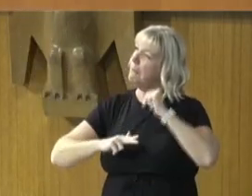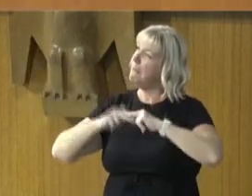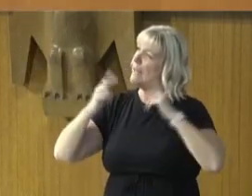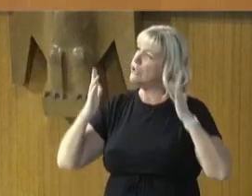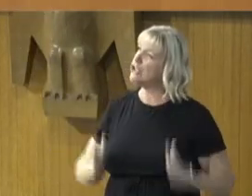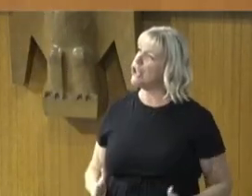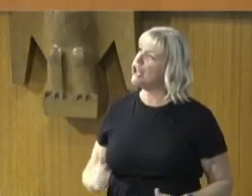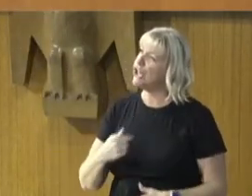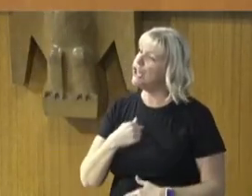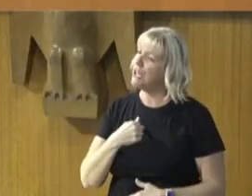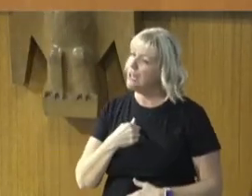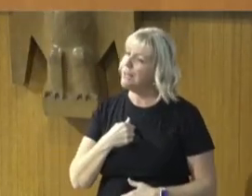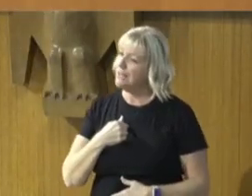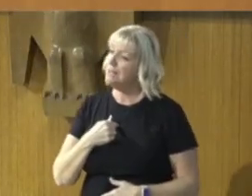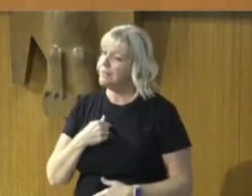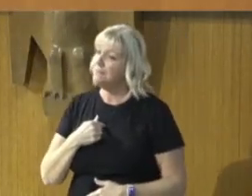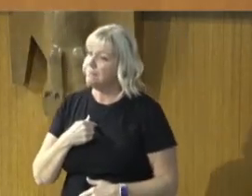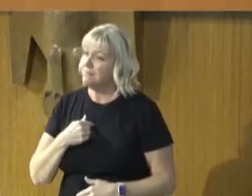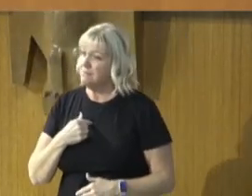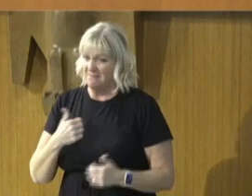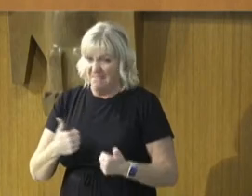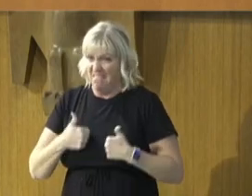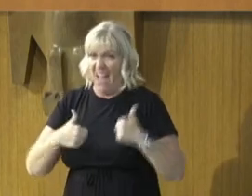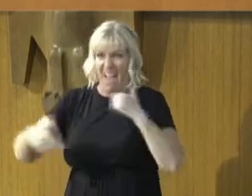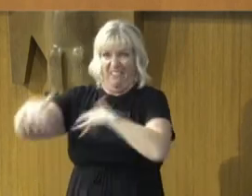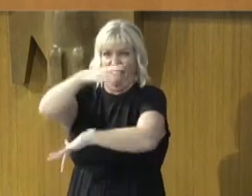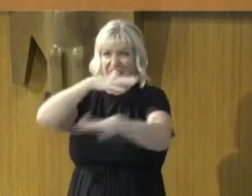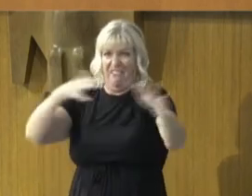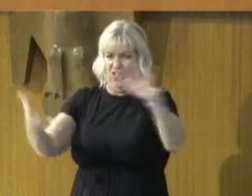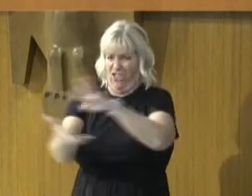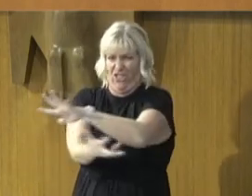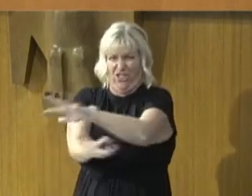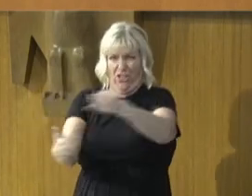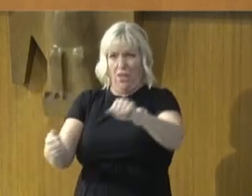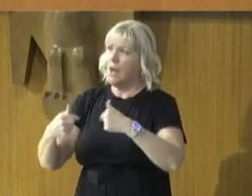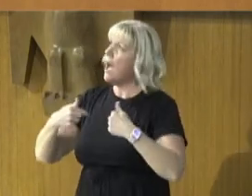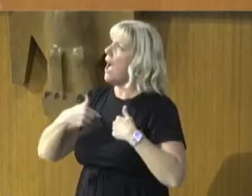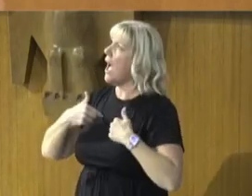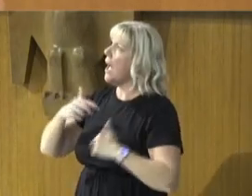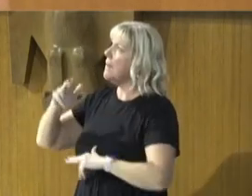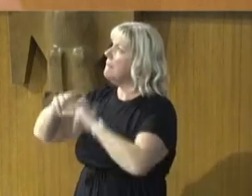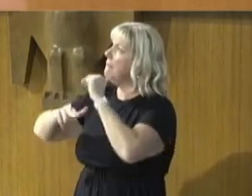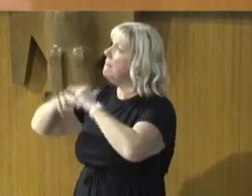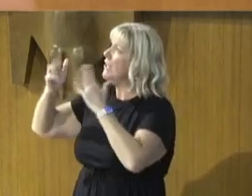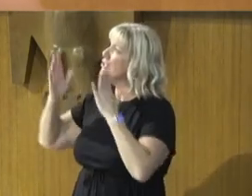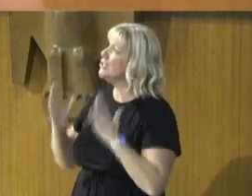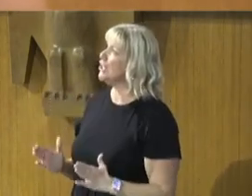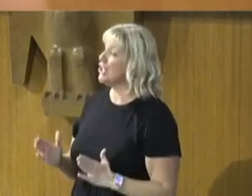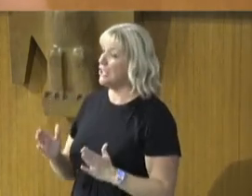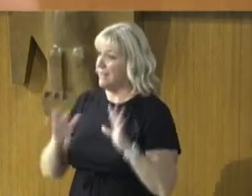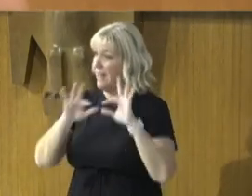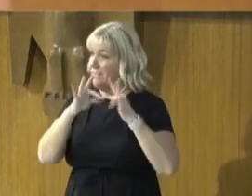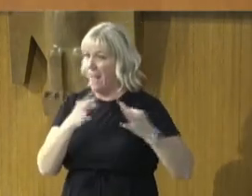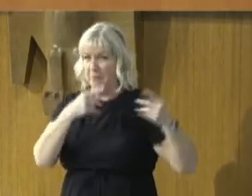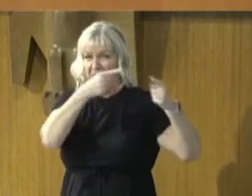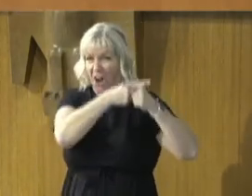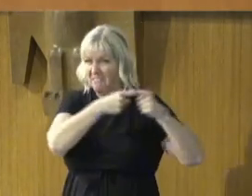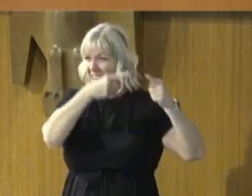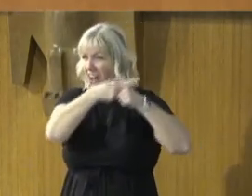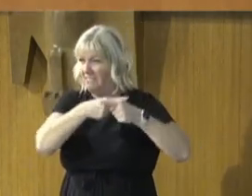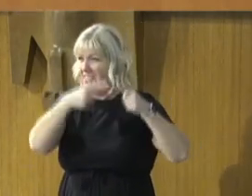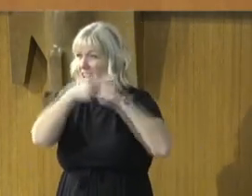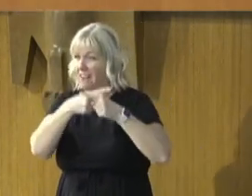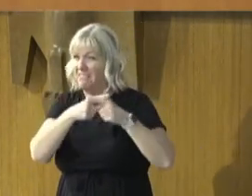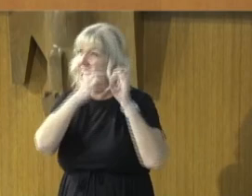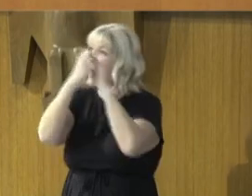In the midst of destruction, I am a builder. In a long line of conflict and wrestling